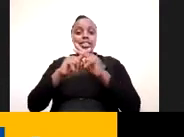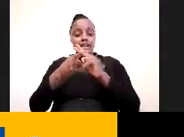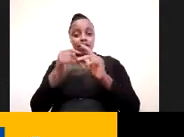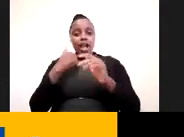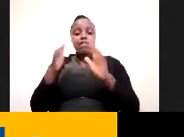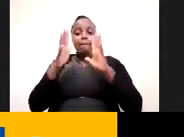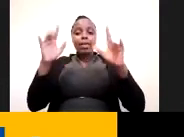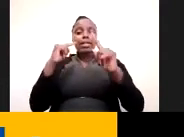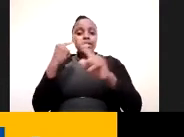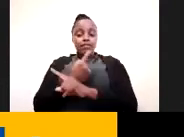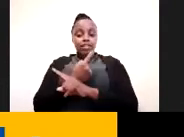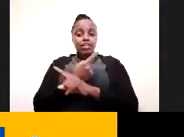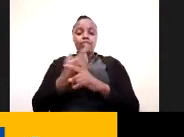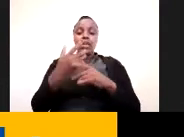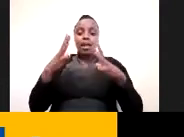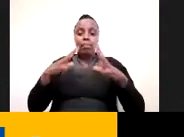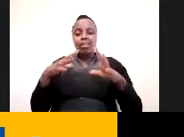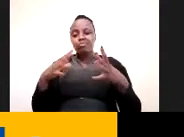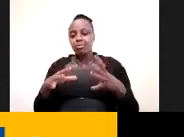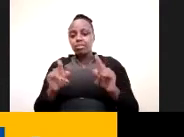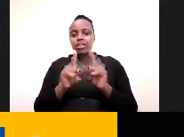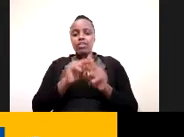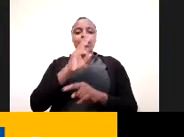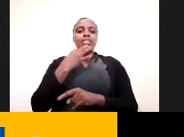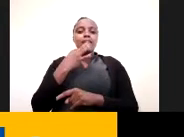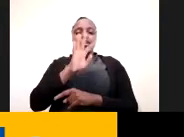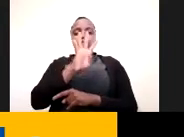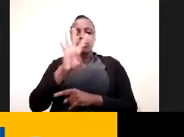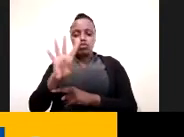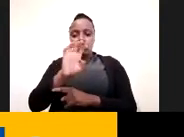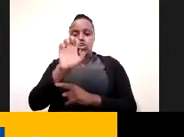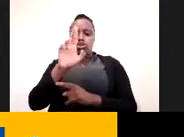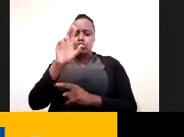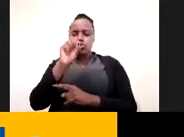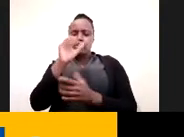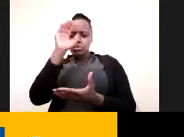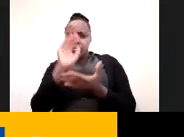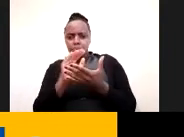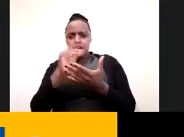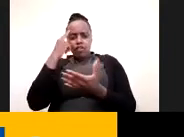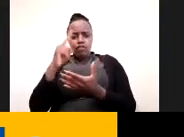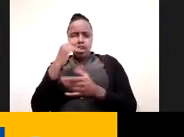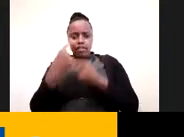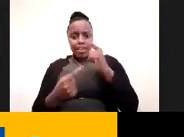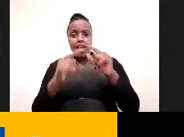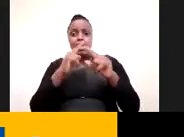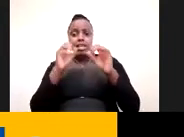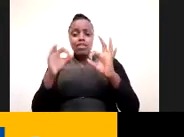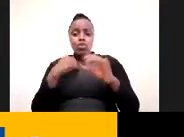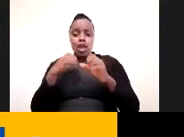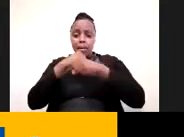differences among member states. So from 344 euros to a few euros per capita per year, if we don't stimulate the demand,